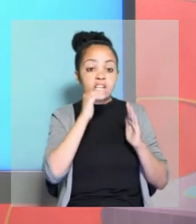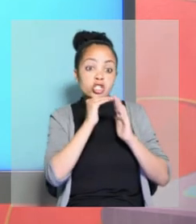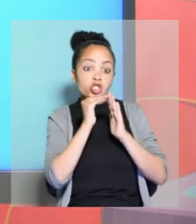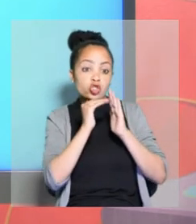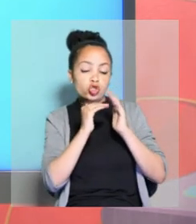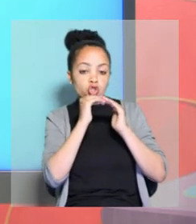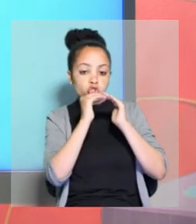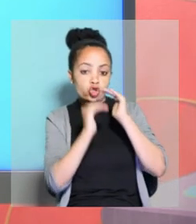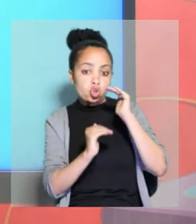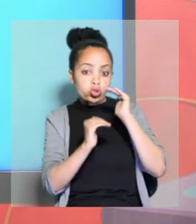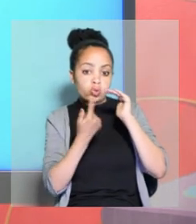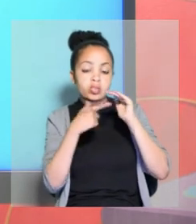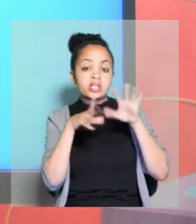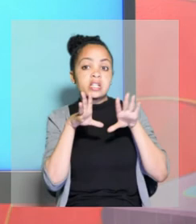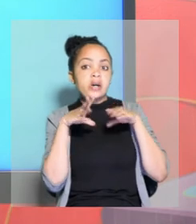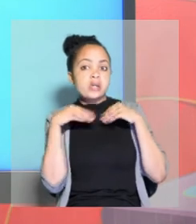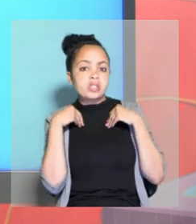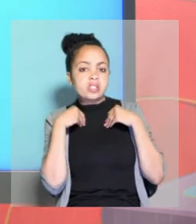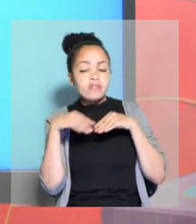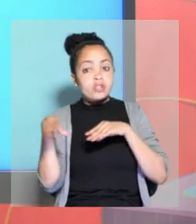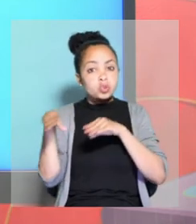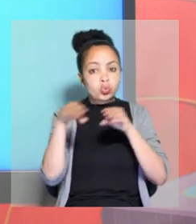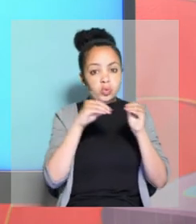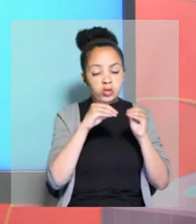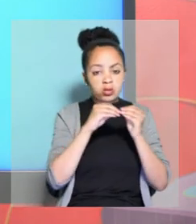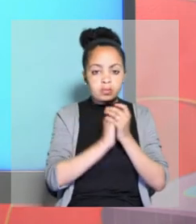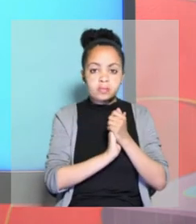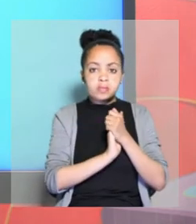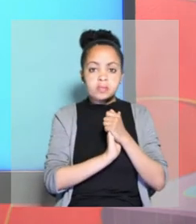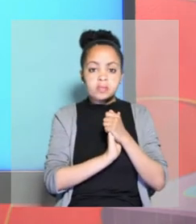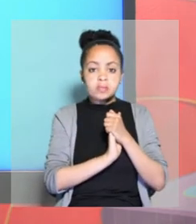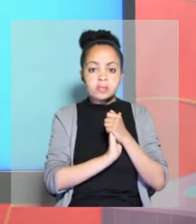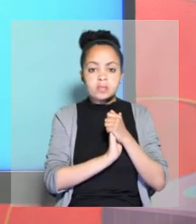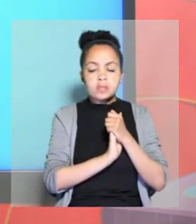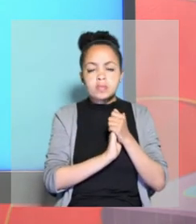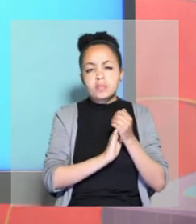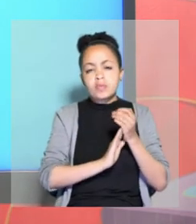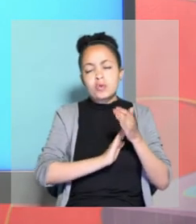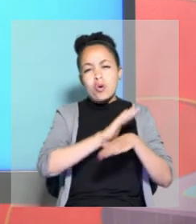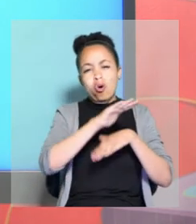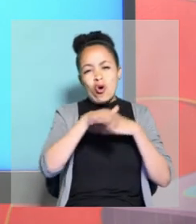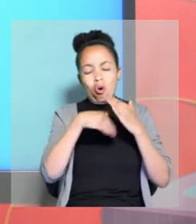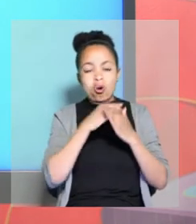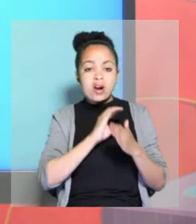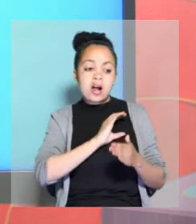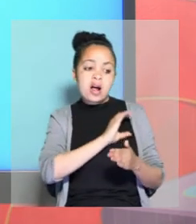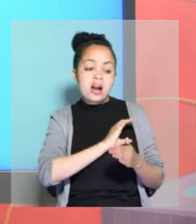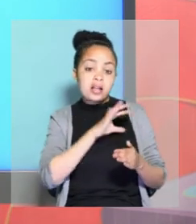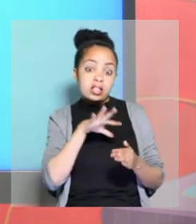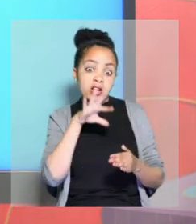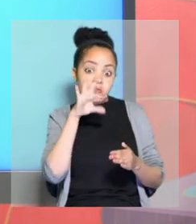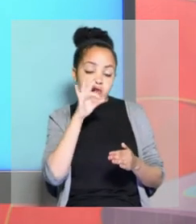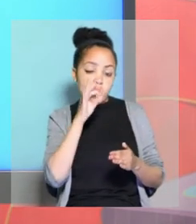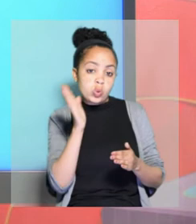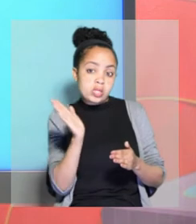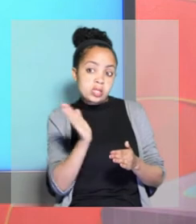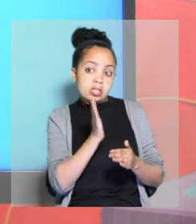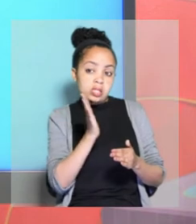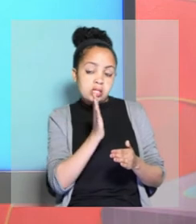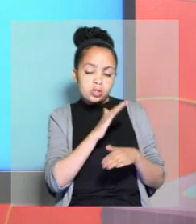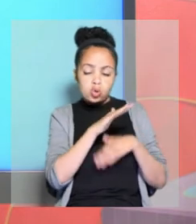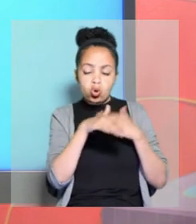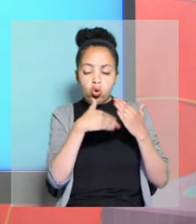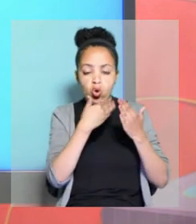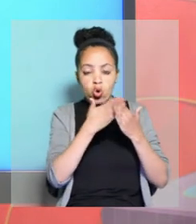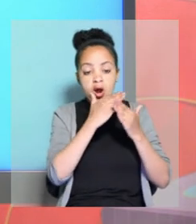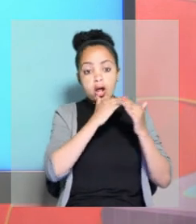short, which is recessive. Student, all characters that's found in this side are all